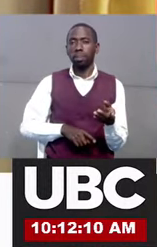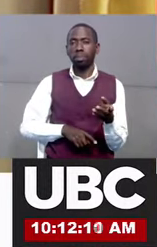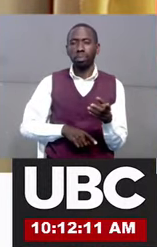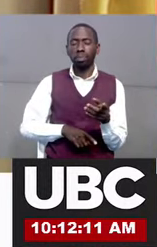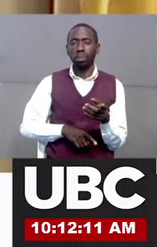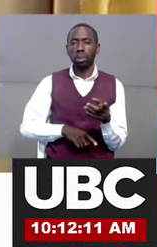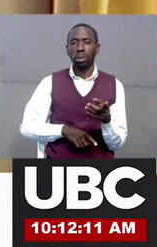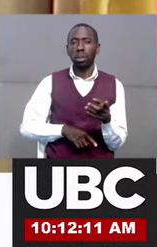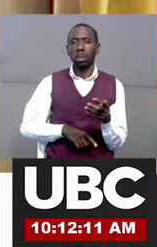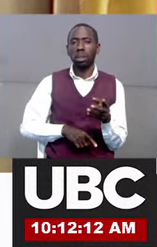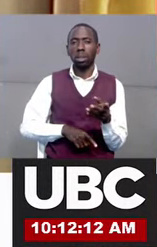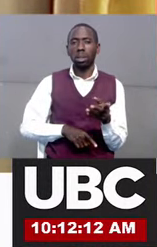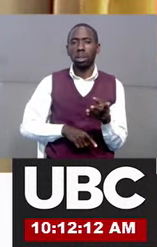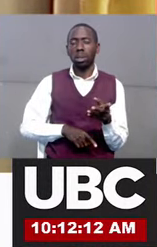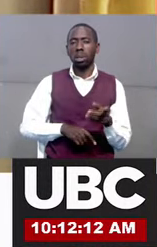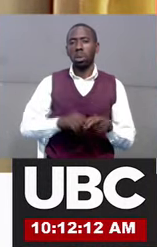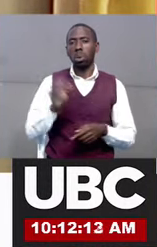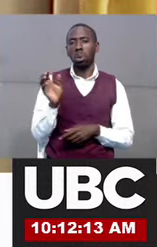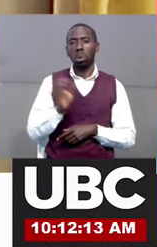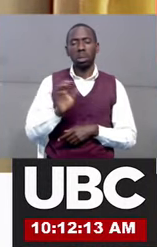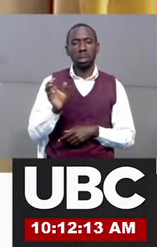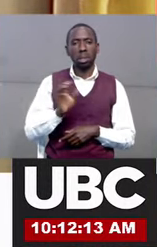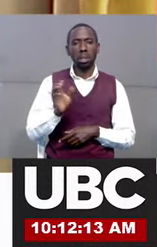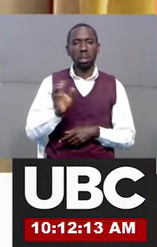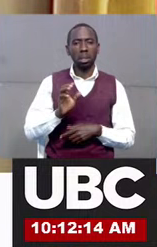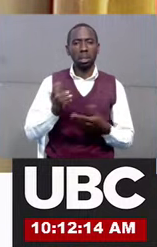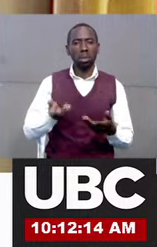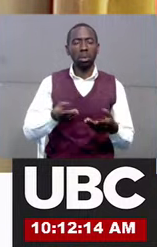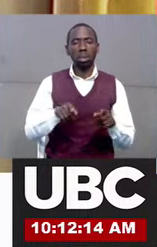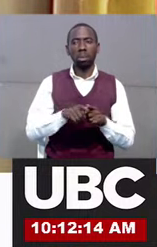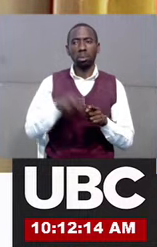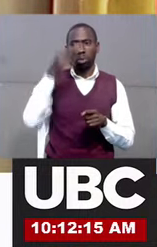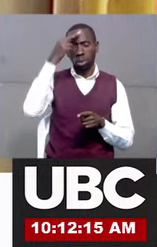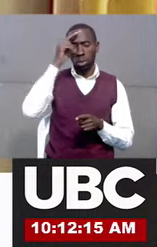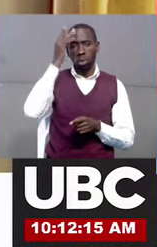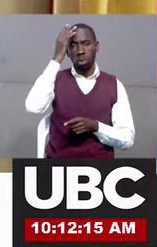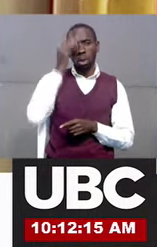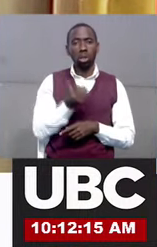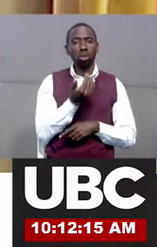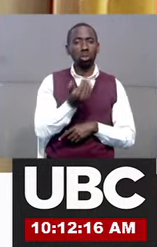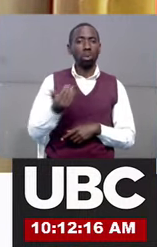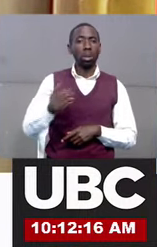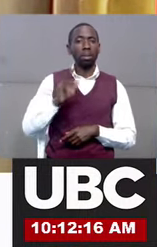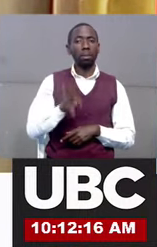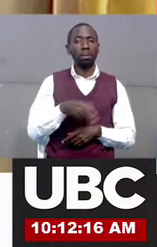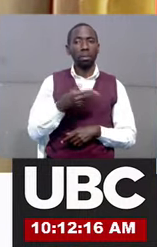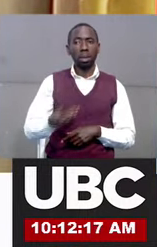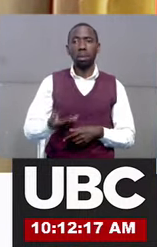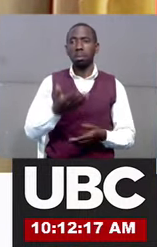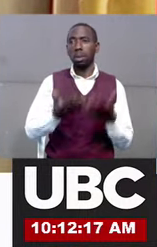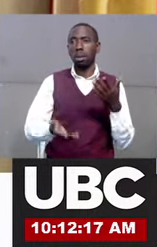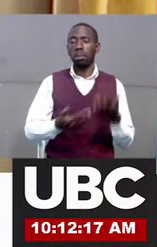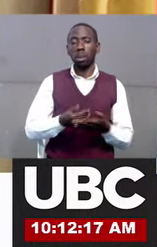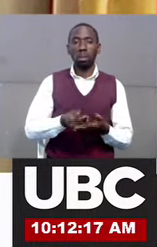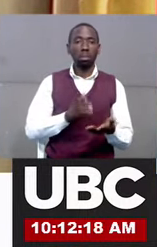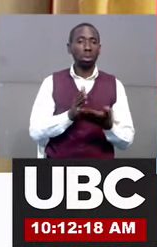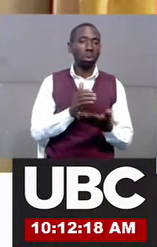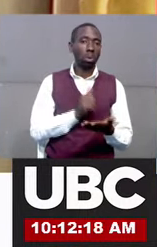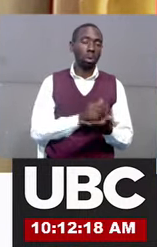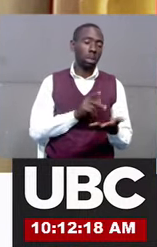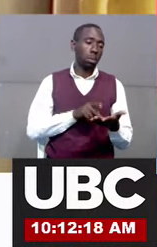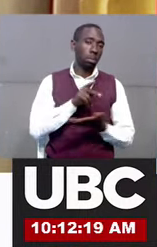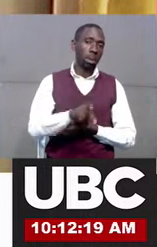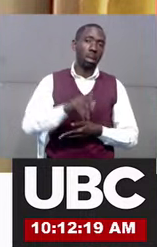of why students or children fail. It may be because of the delayed payments, the long